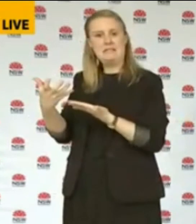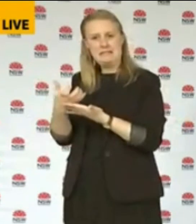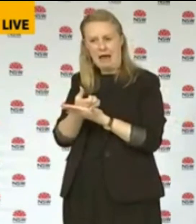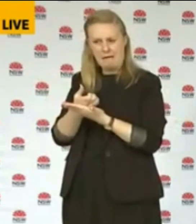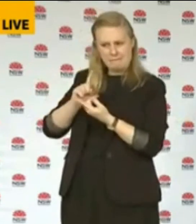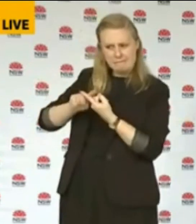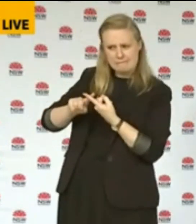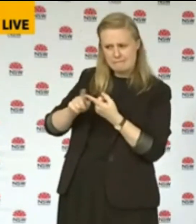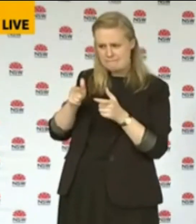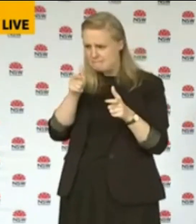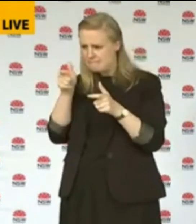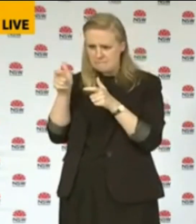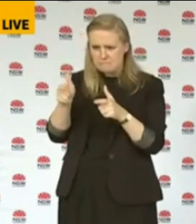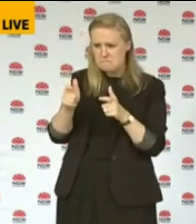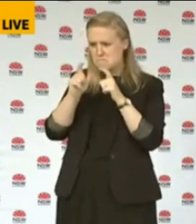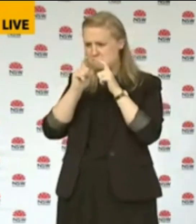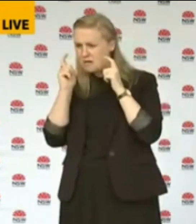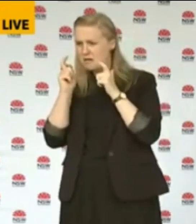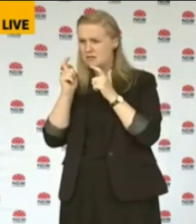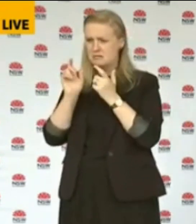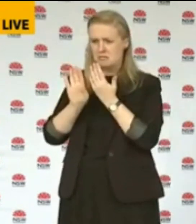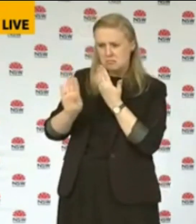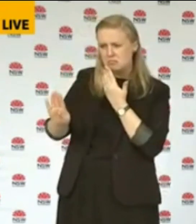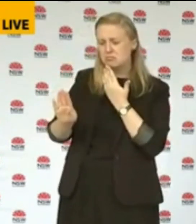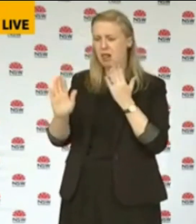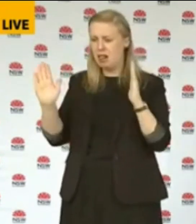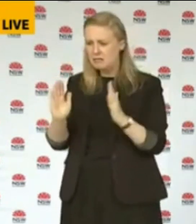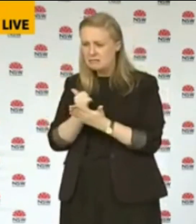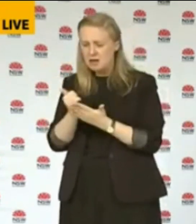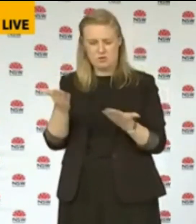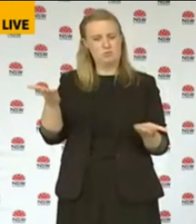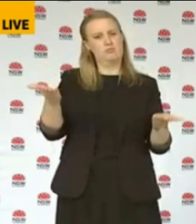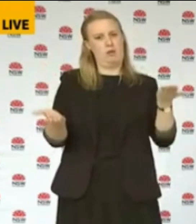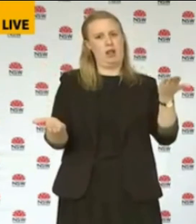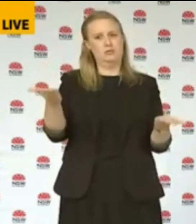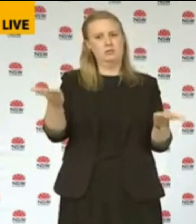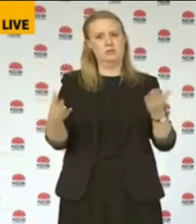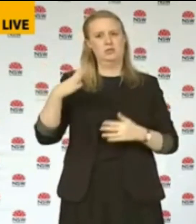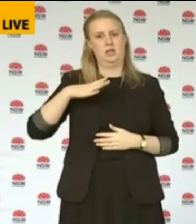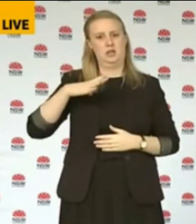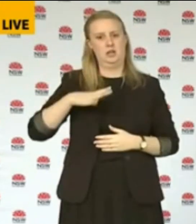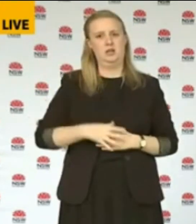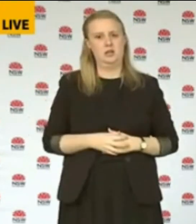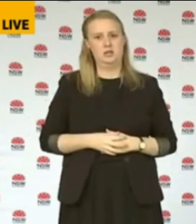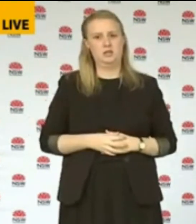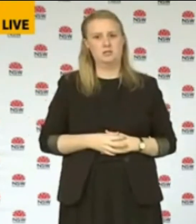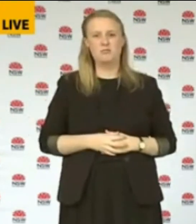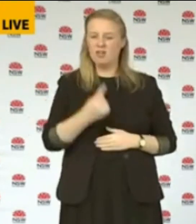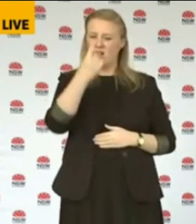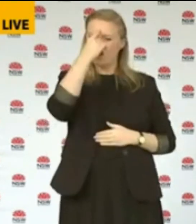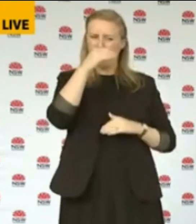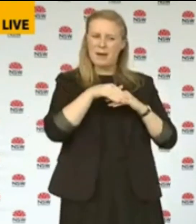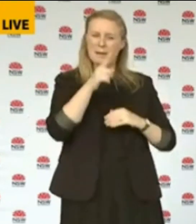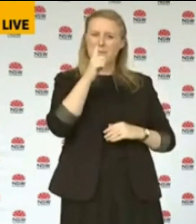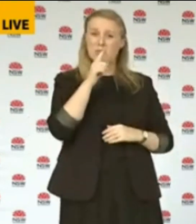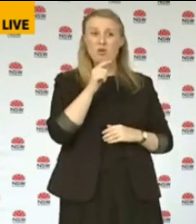put off the test or to can the test here in New South Wales just wouldn't be productive. You have to think about people's mental health,